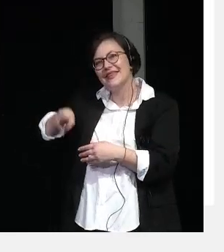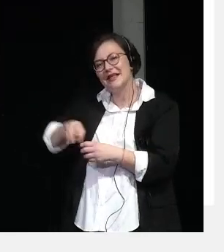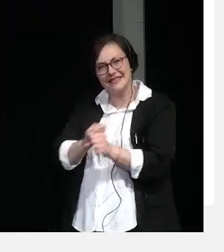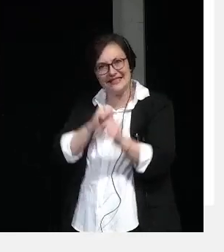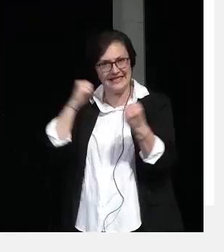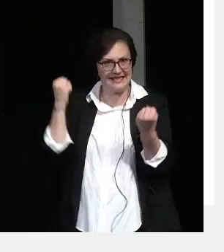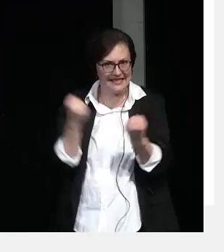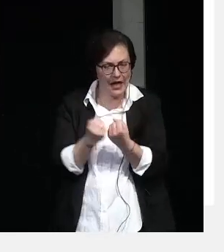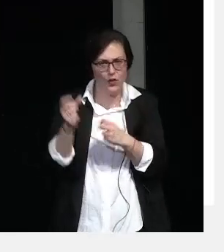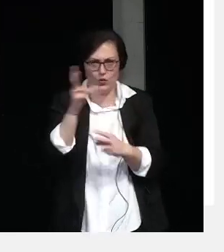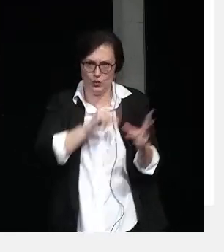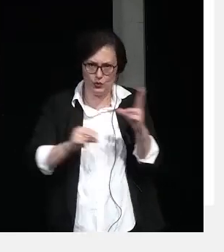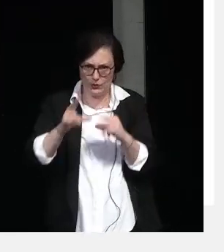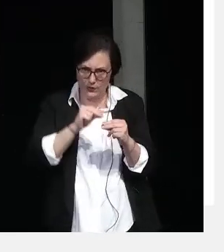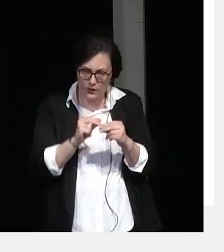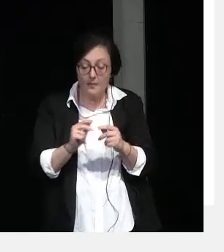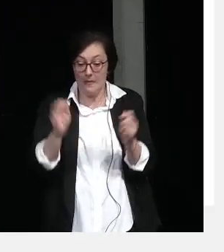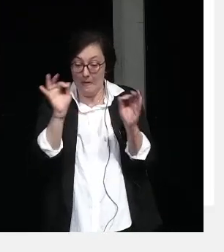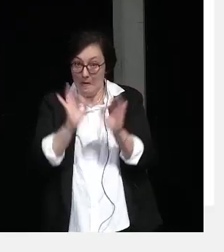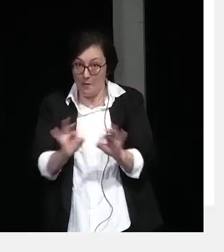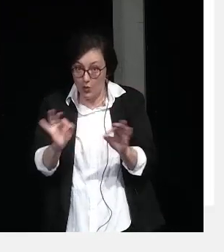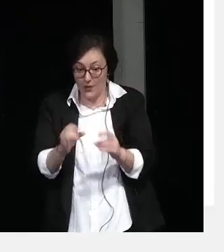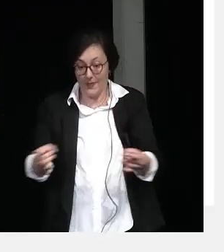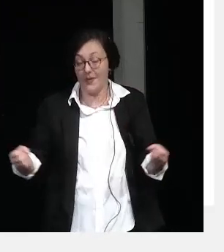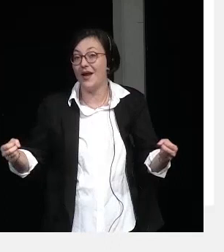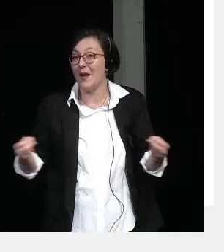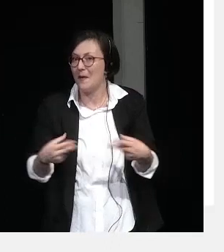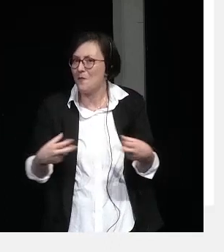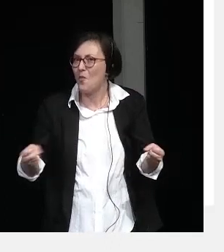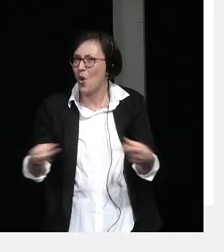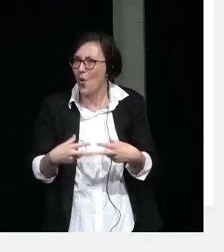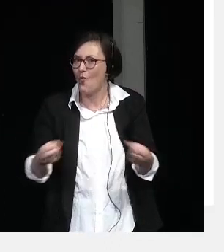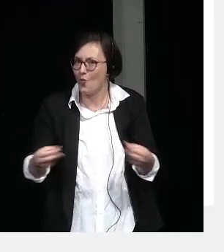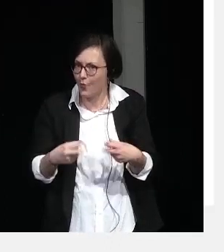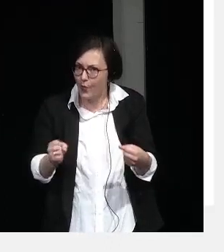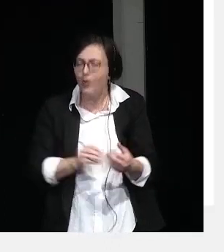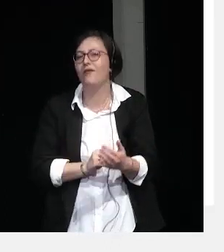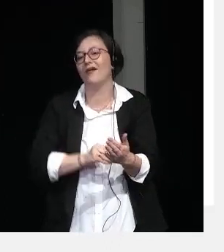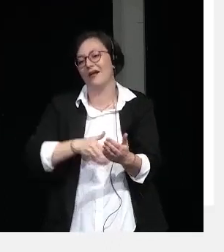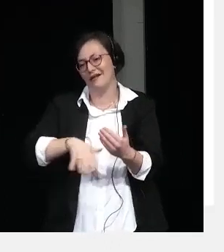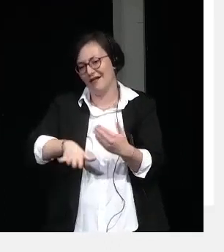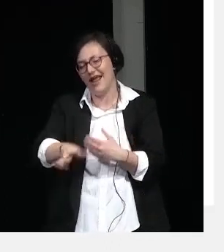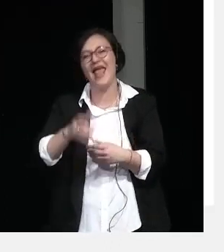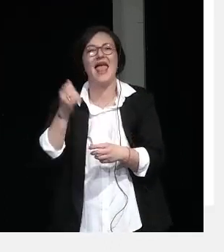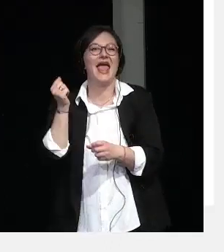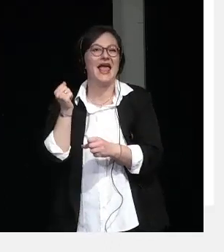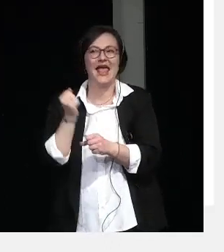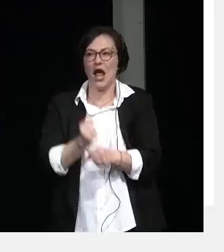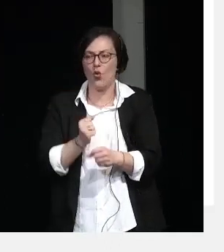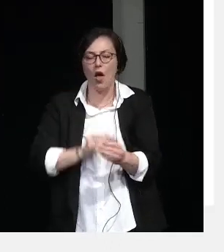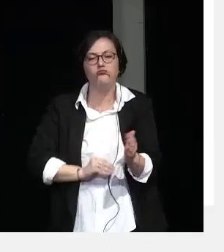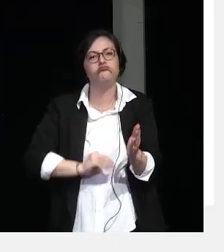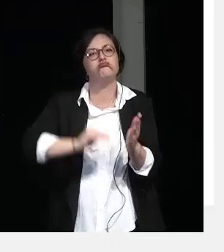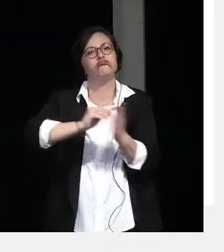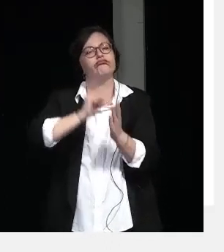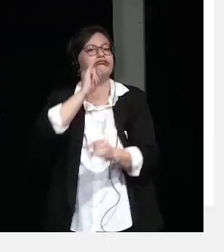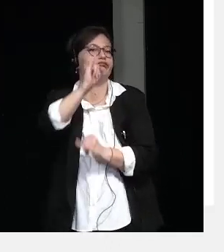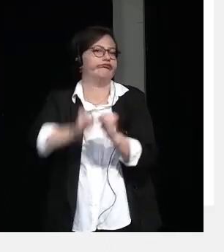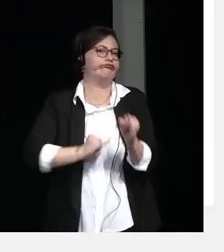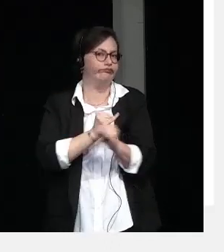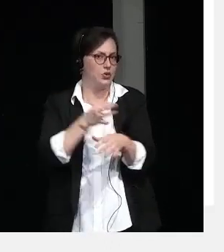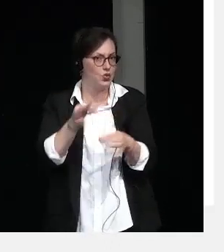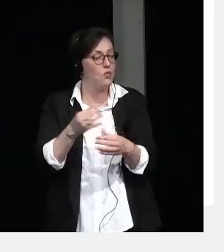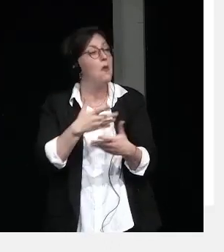let's hope, on our YouTube page, anybody can go back to listening again and again to all discussions that have